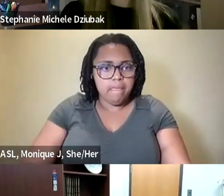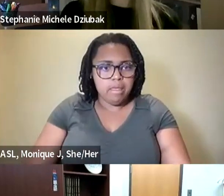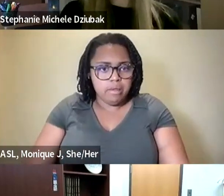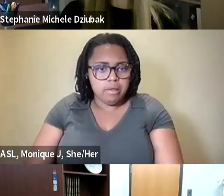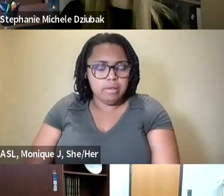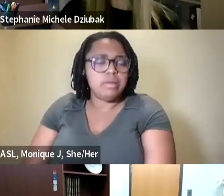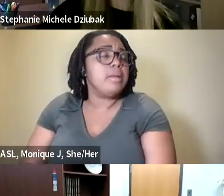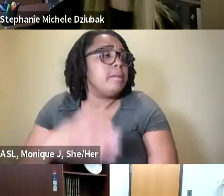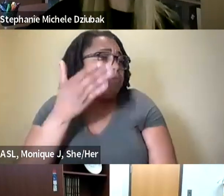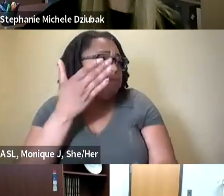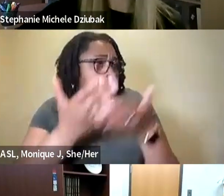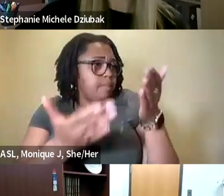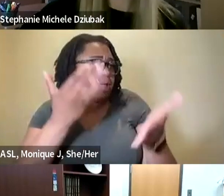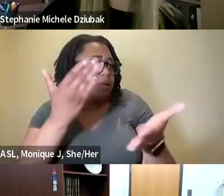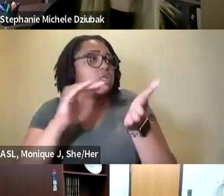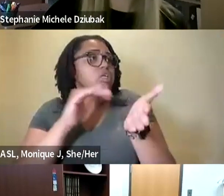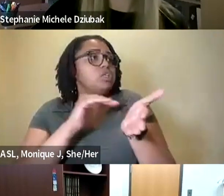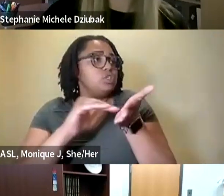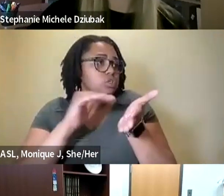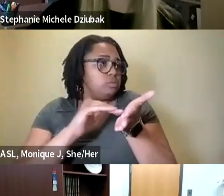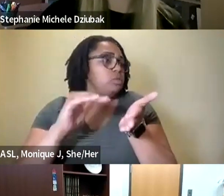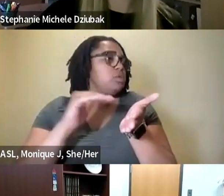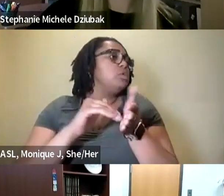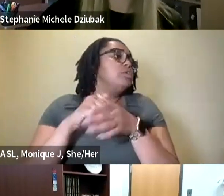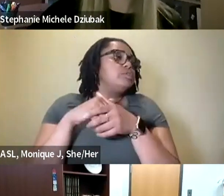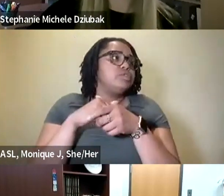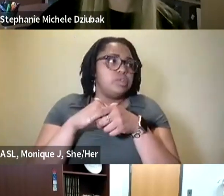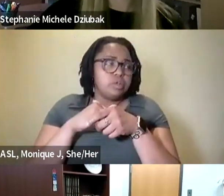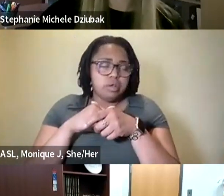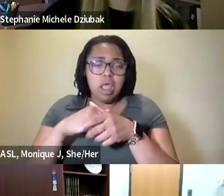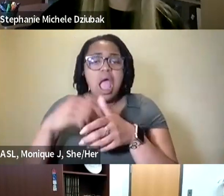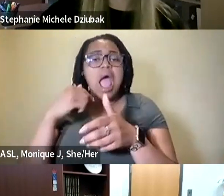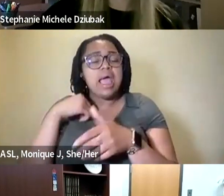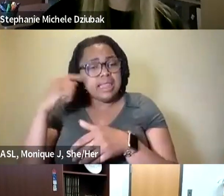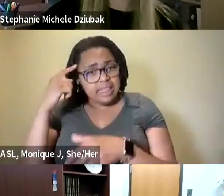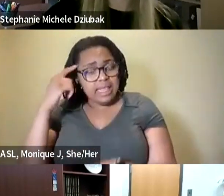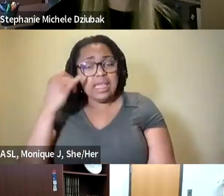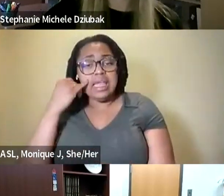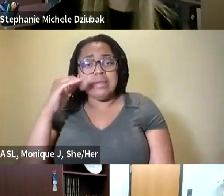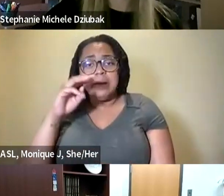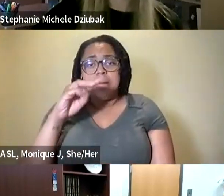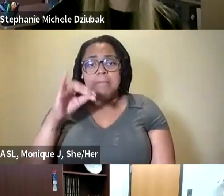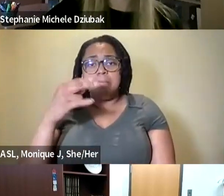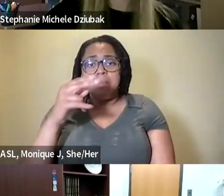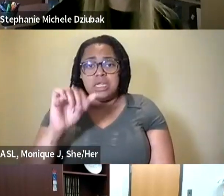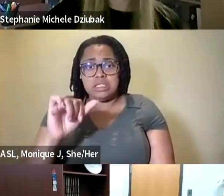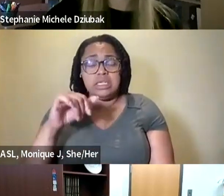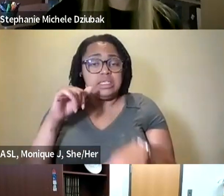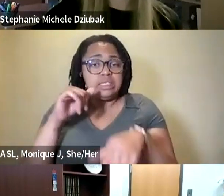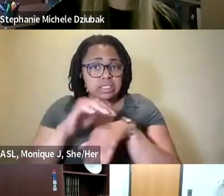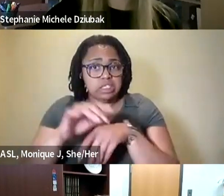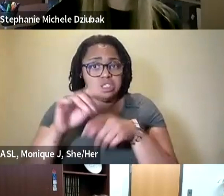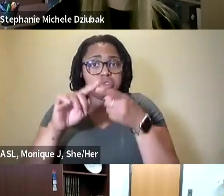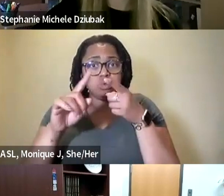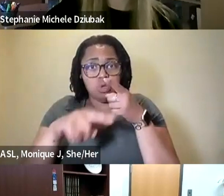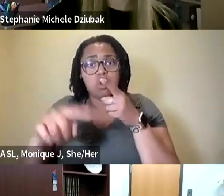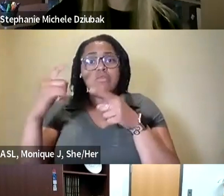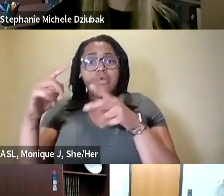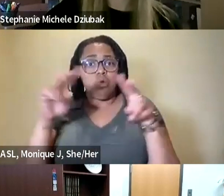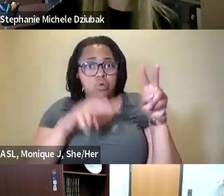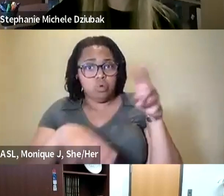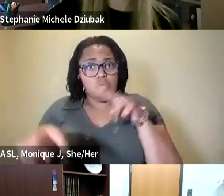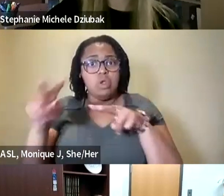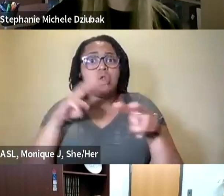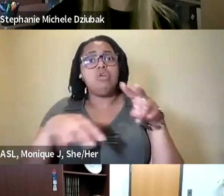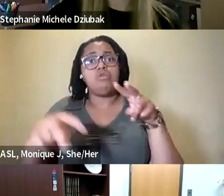Perhaps. Excuse me. I think if Misha sends these out to y'all for you to digest and everything, as long as